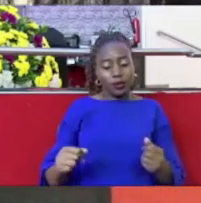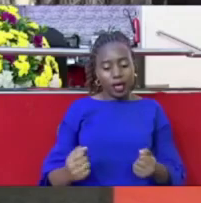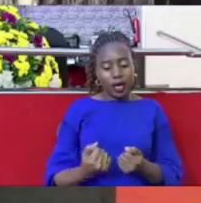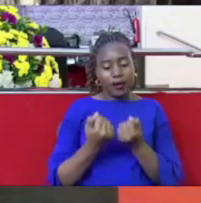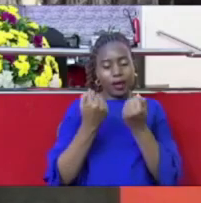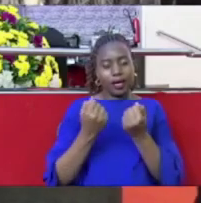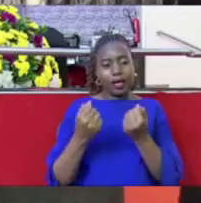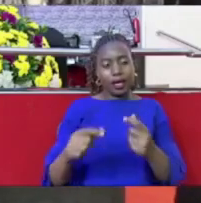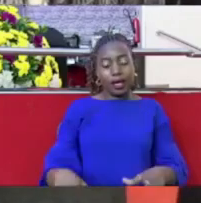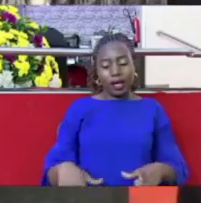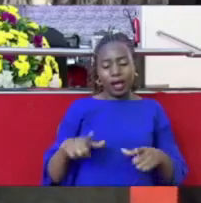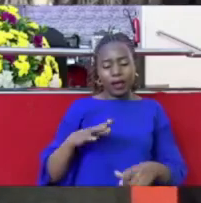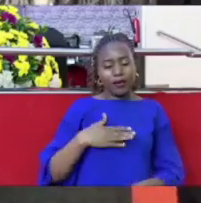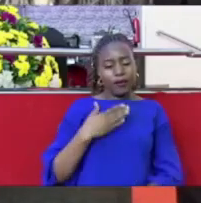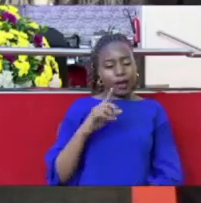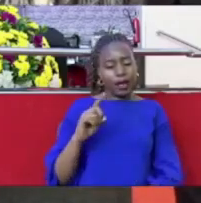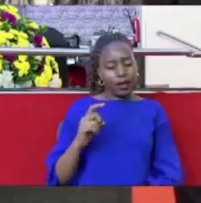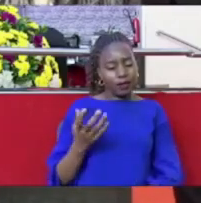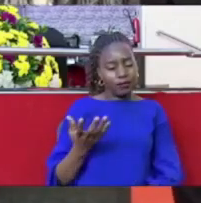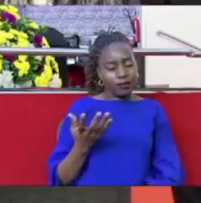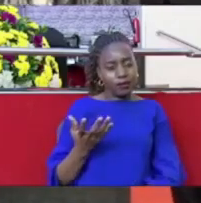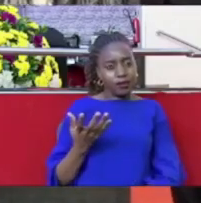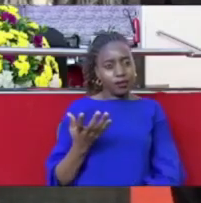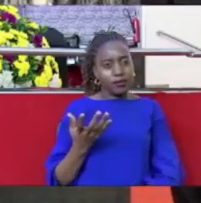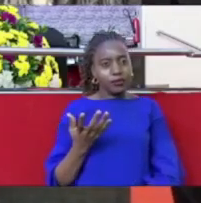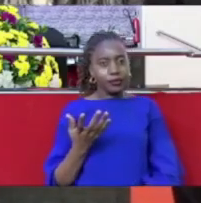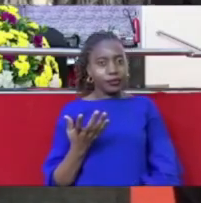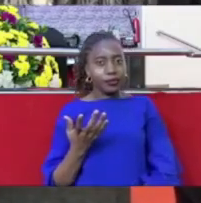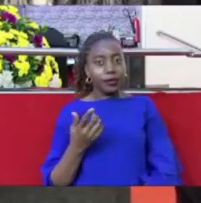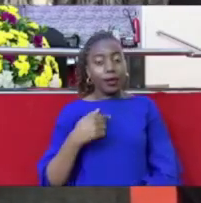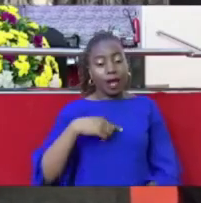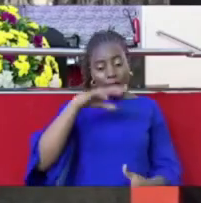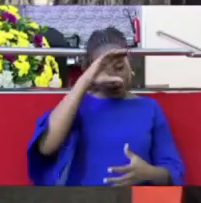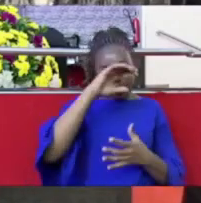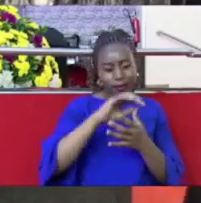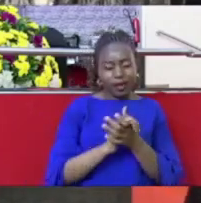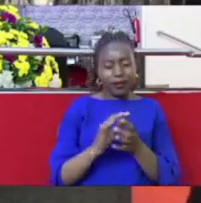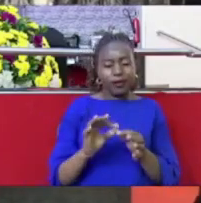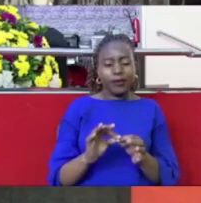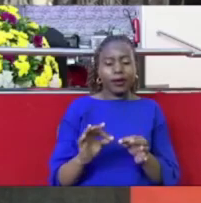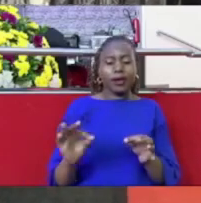That as a believer, I've been a believer for this long.